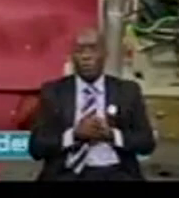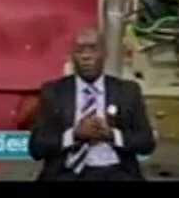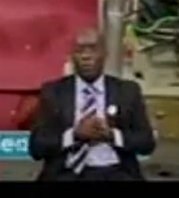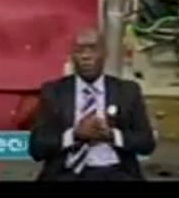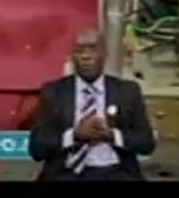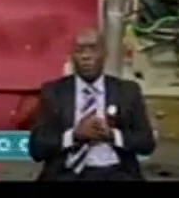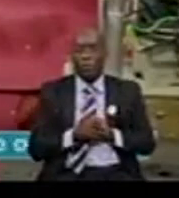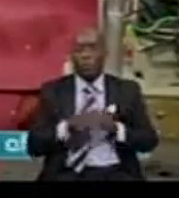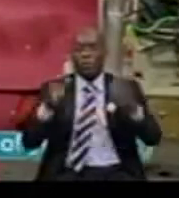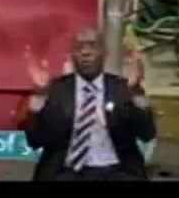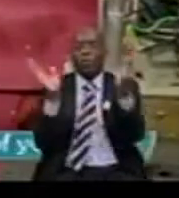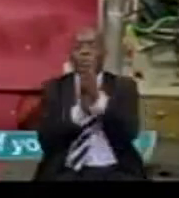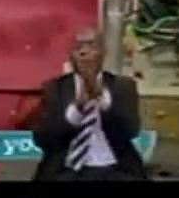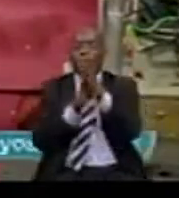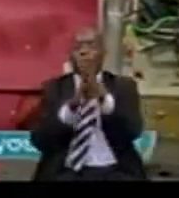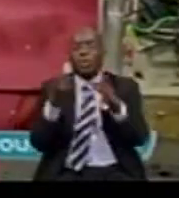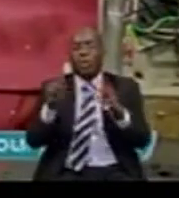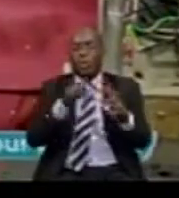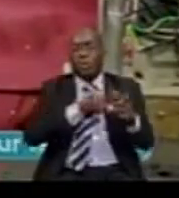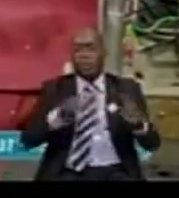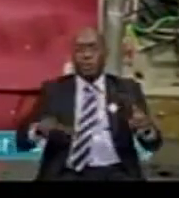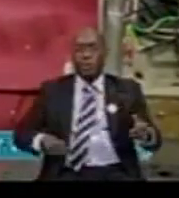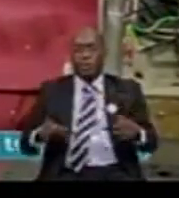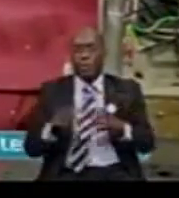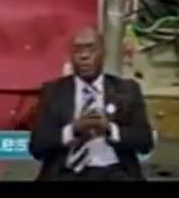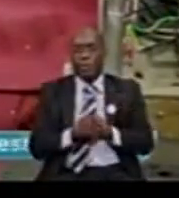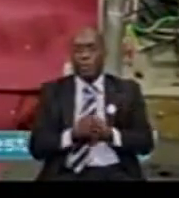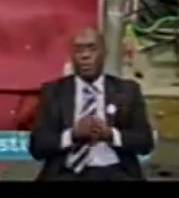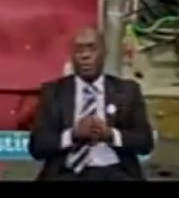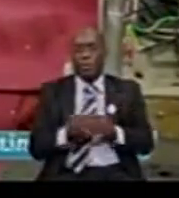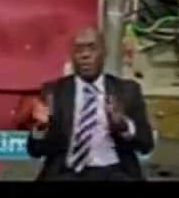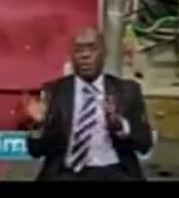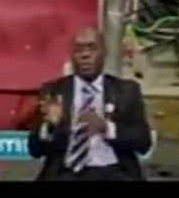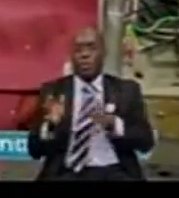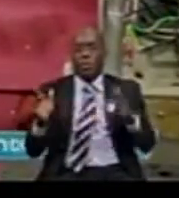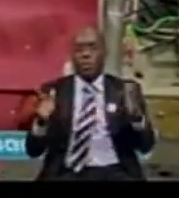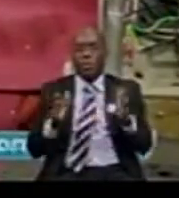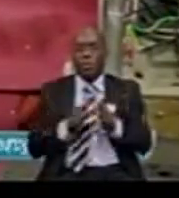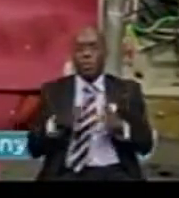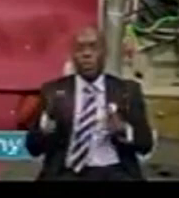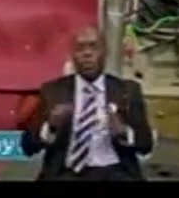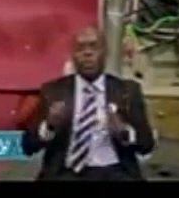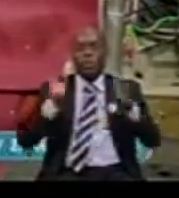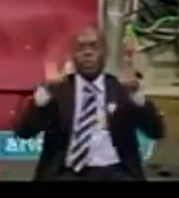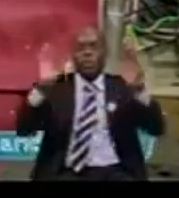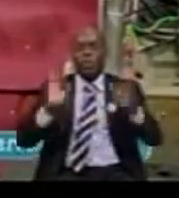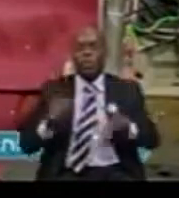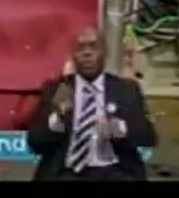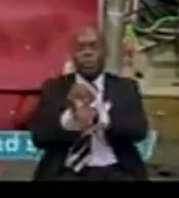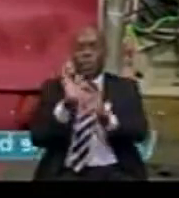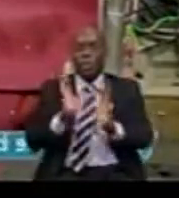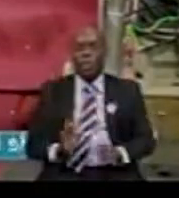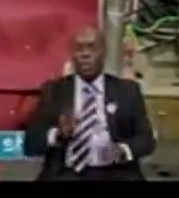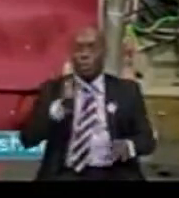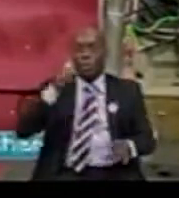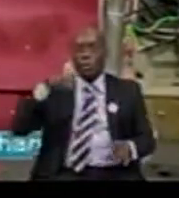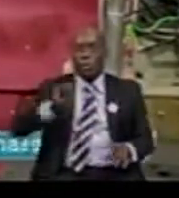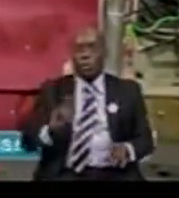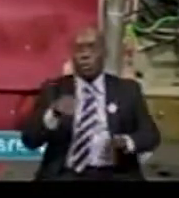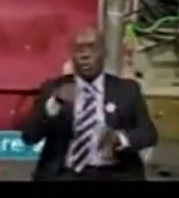Praise the Lord. Hallelujah. Jesus, the miracle worker, is still at work, working in the lives